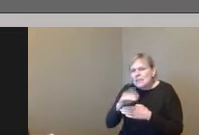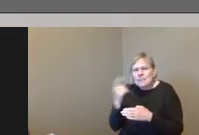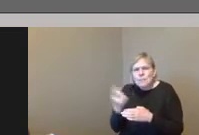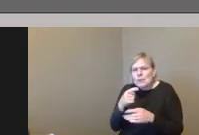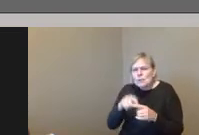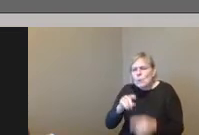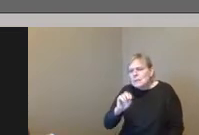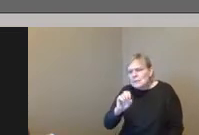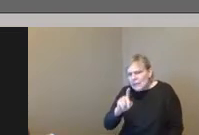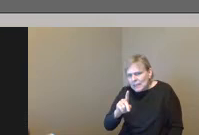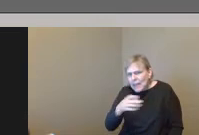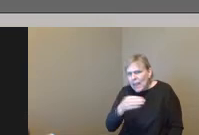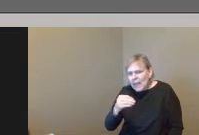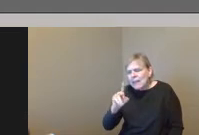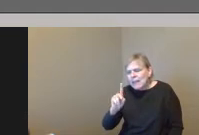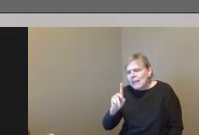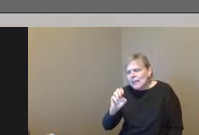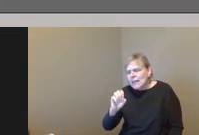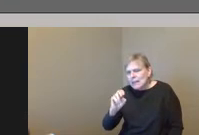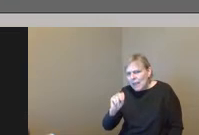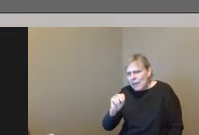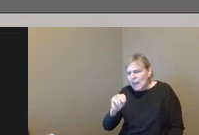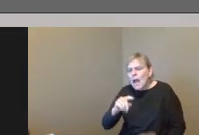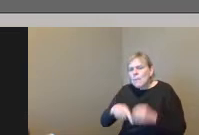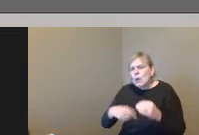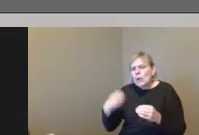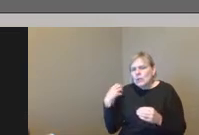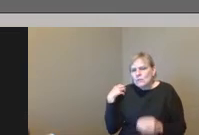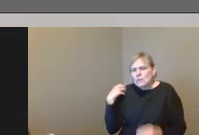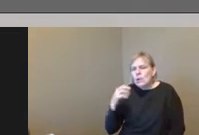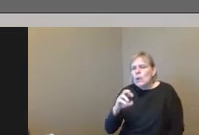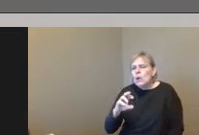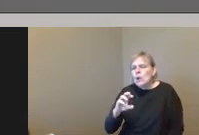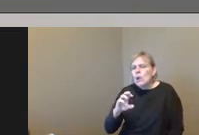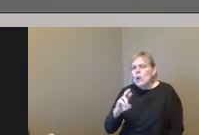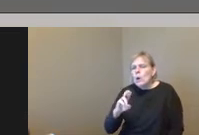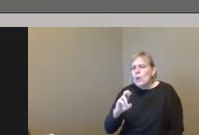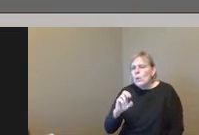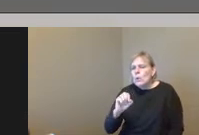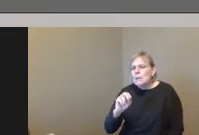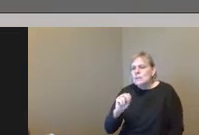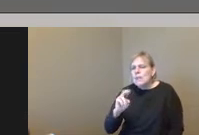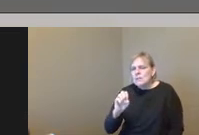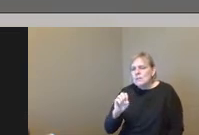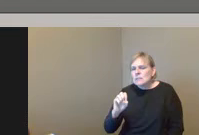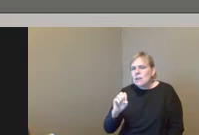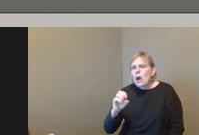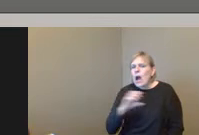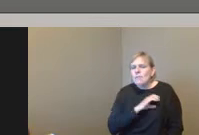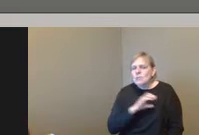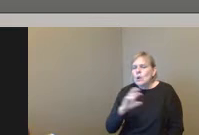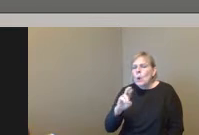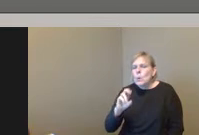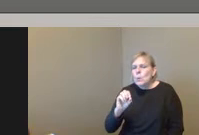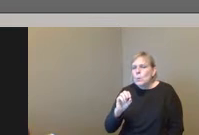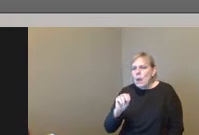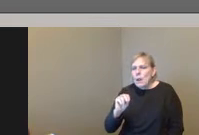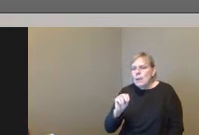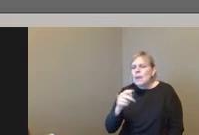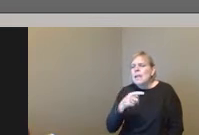to Nick and Ken about our Chief Resilience Officer, Ron Harris, and an article that he recently wrote about